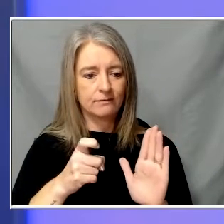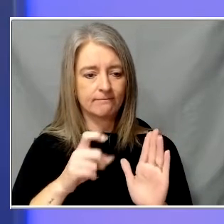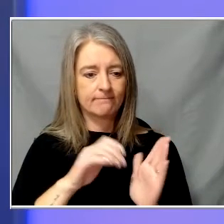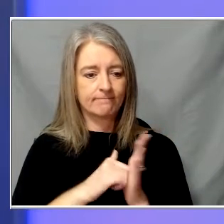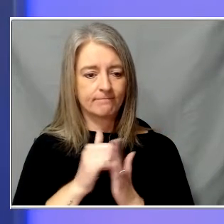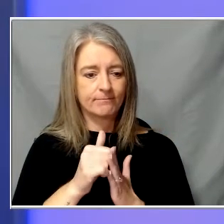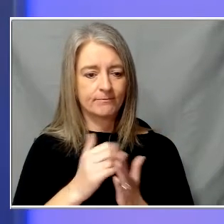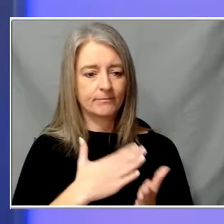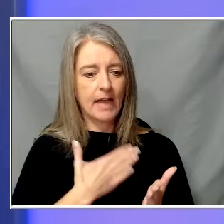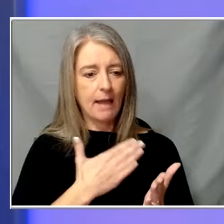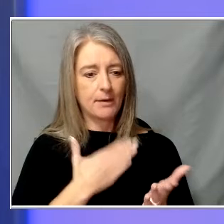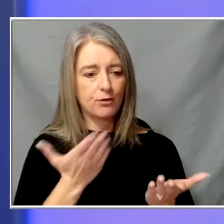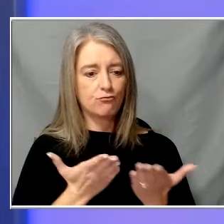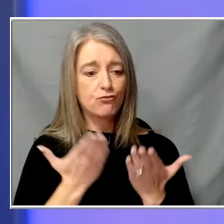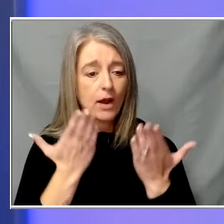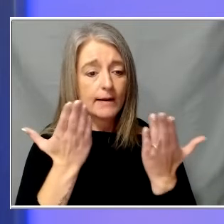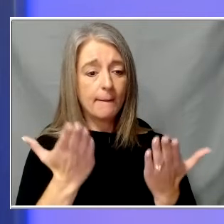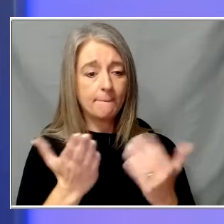up.